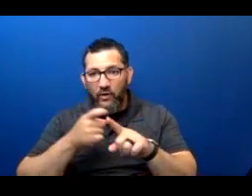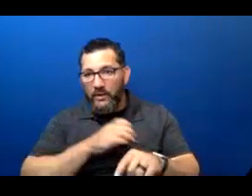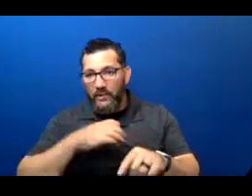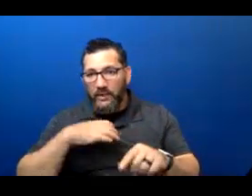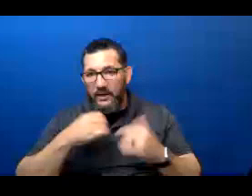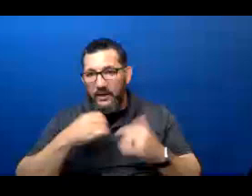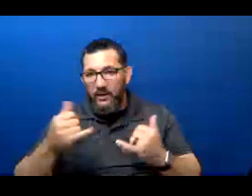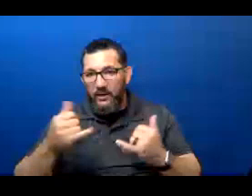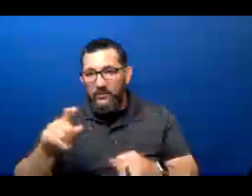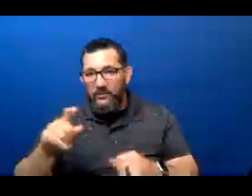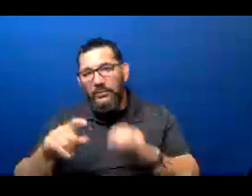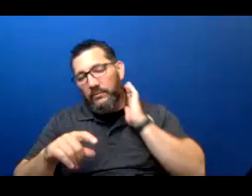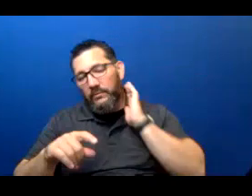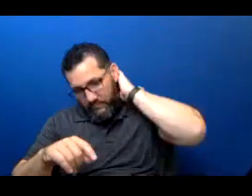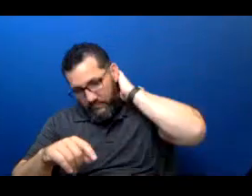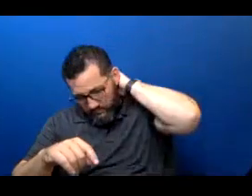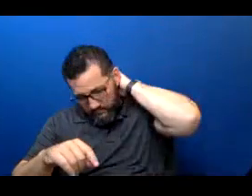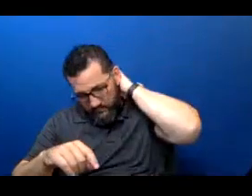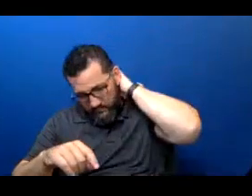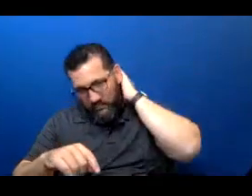time?